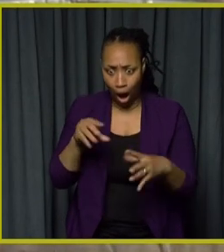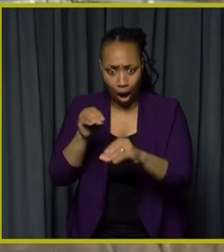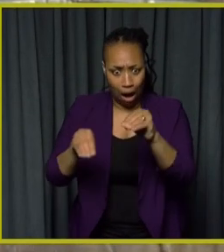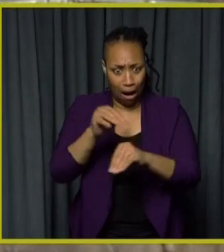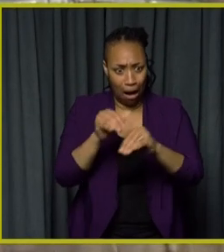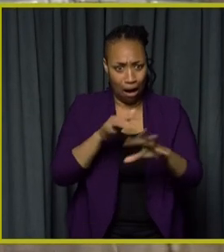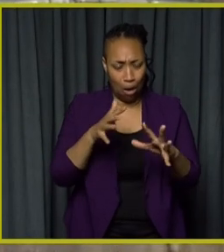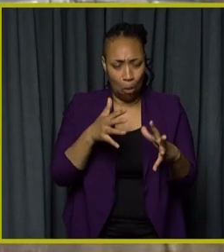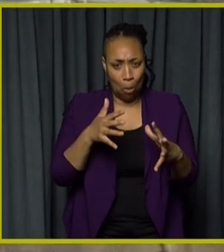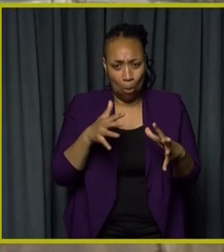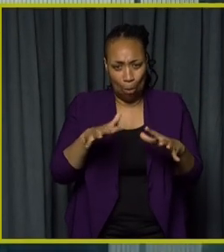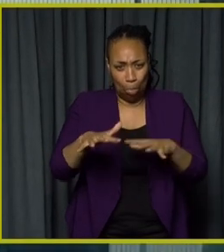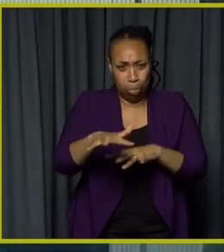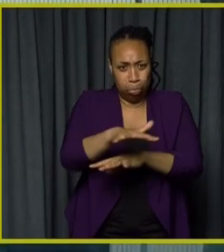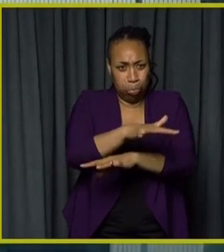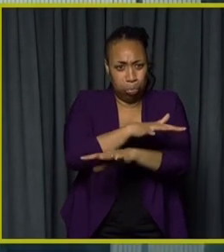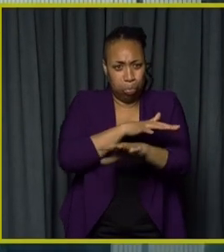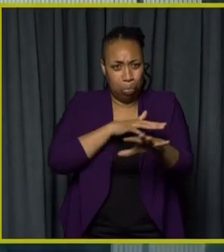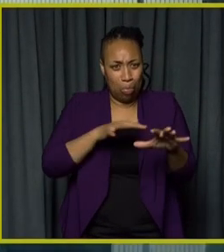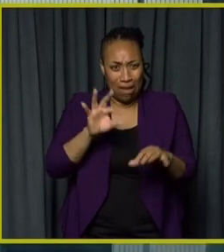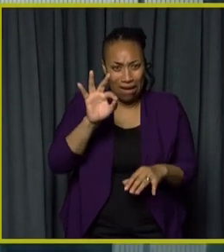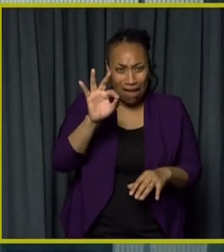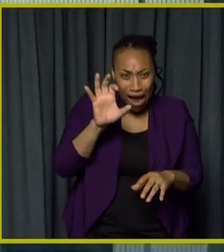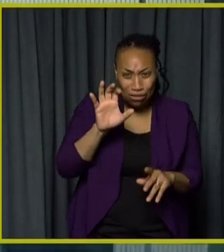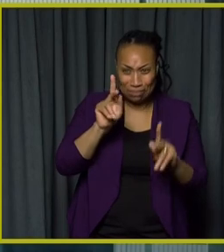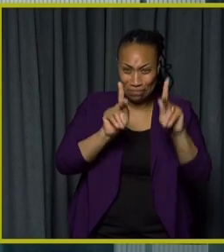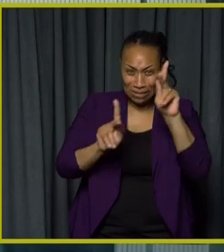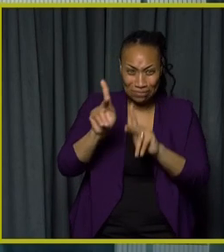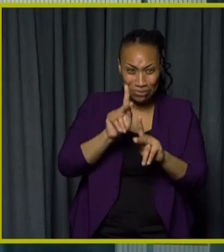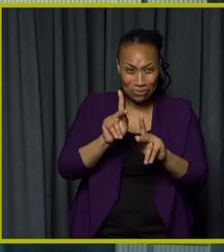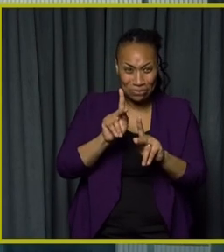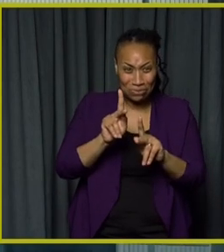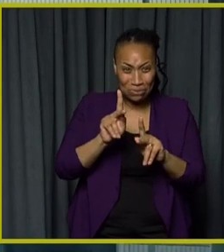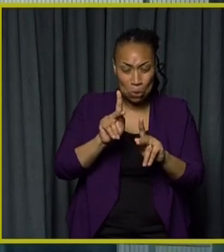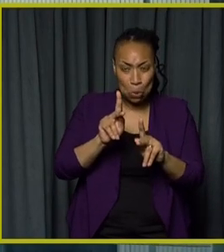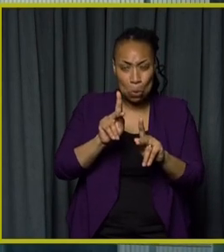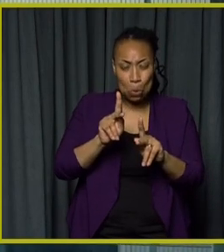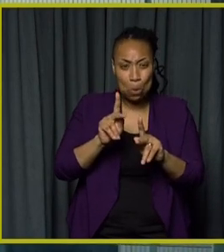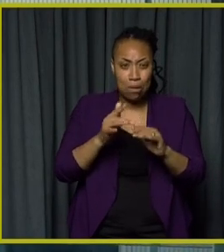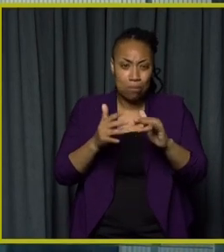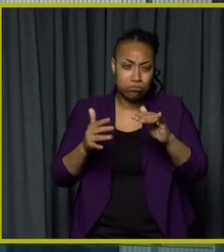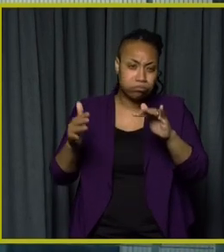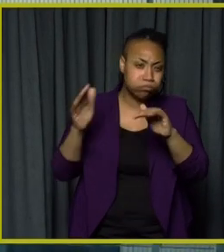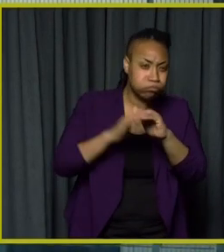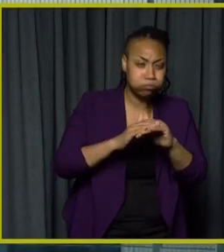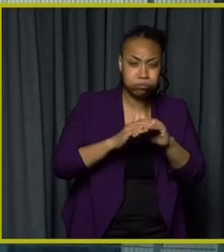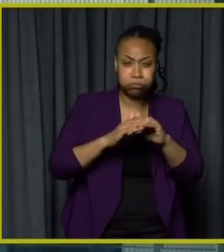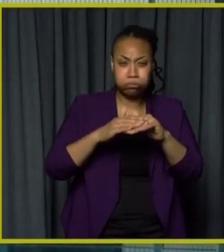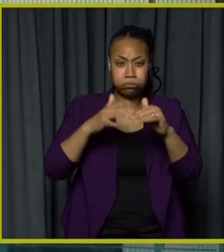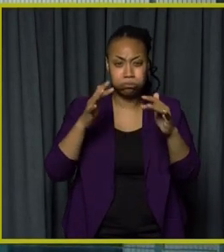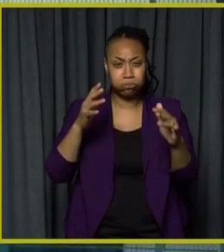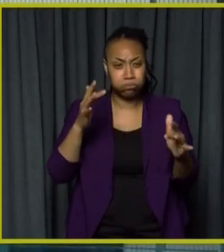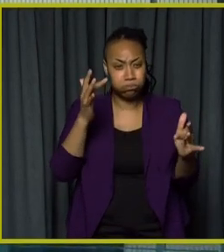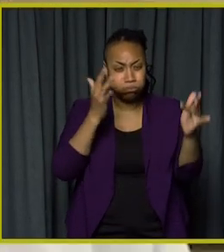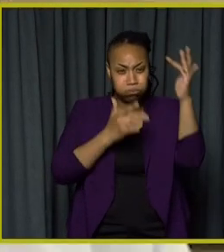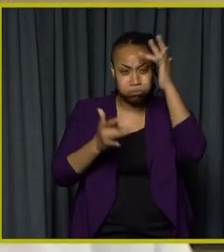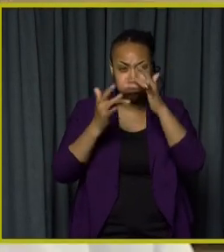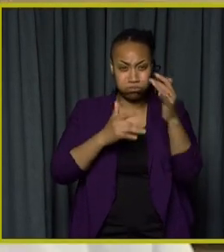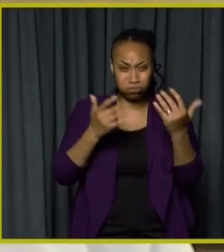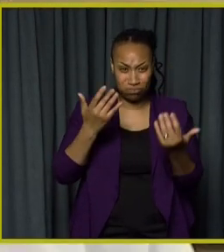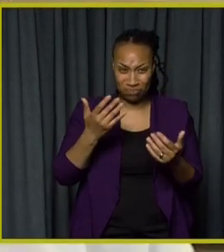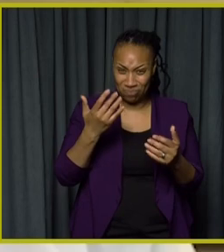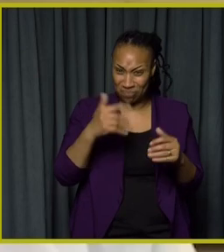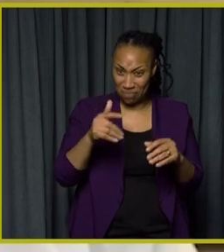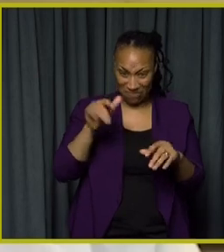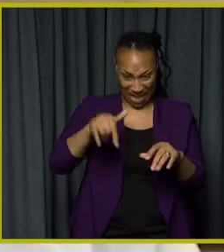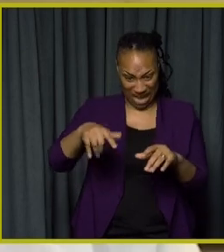nearly 900 cases, more than half of the state's nearly 1,700 cases. Here in Alabama, the people